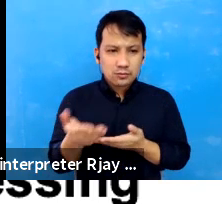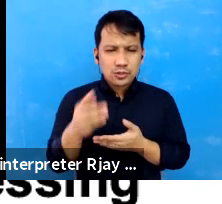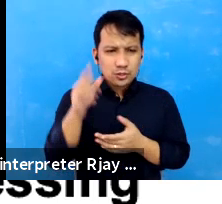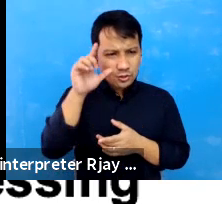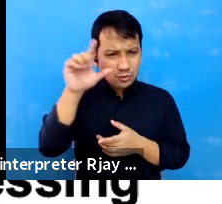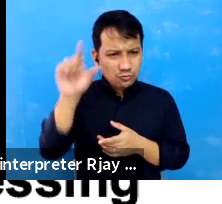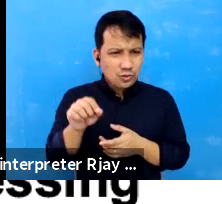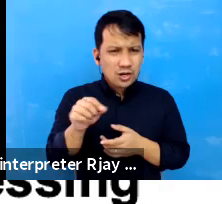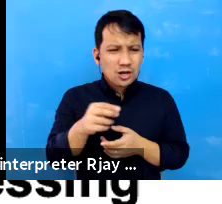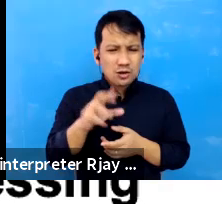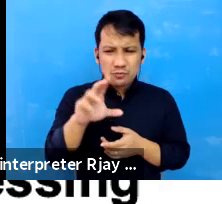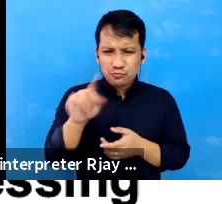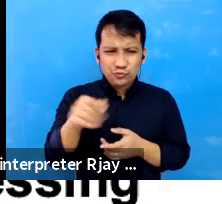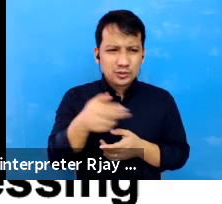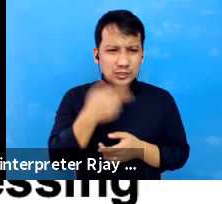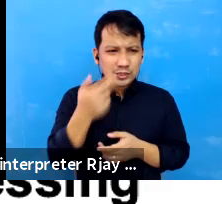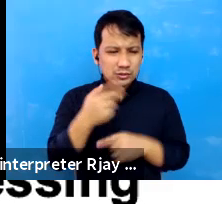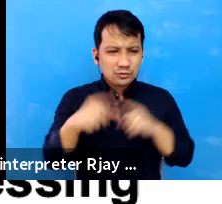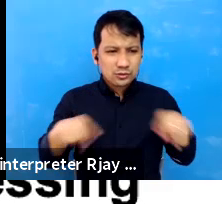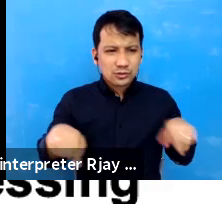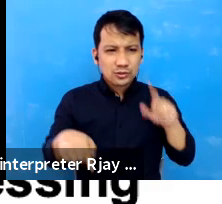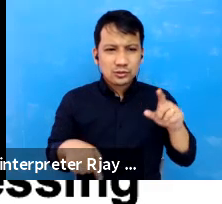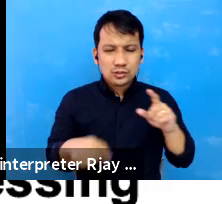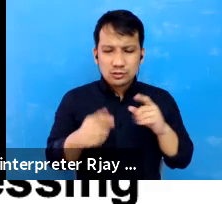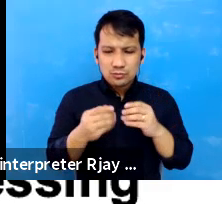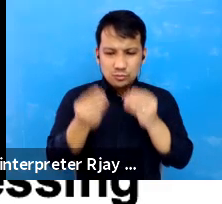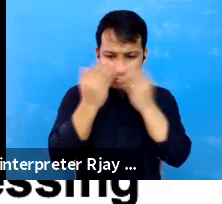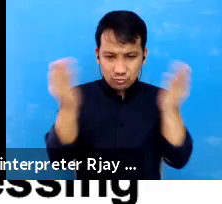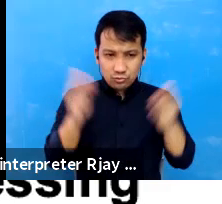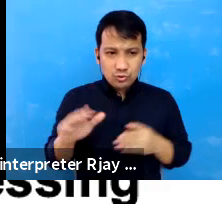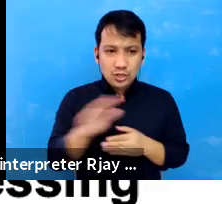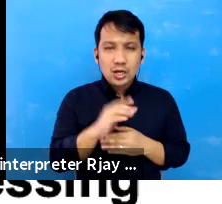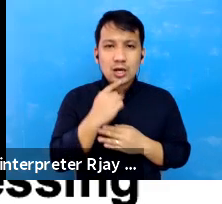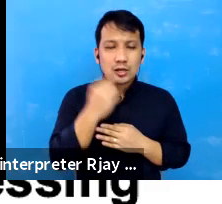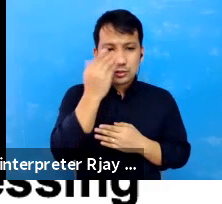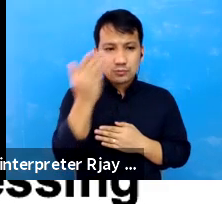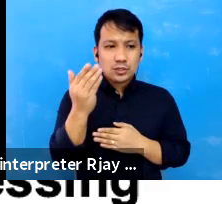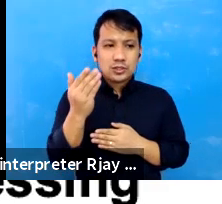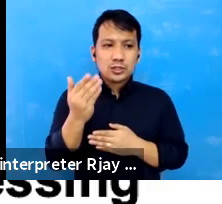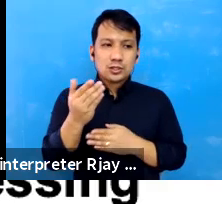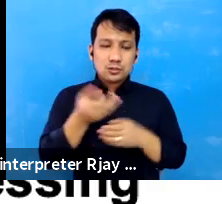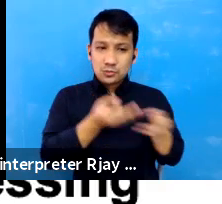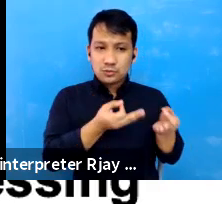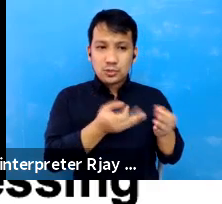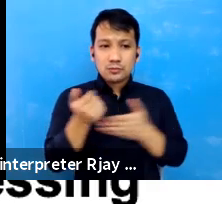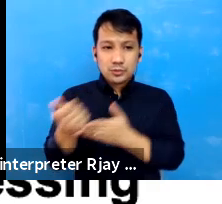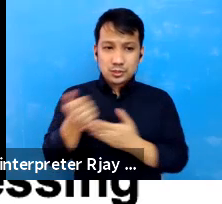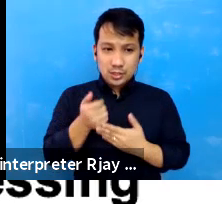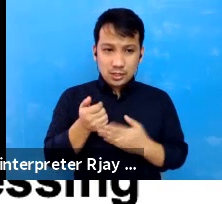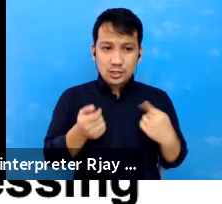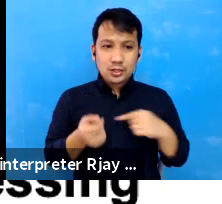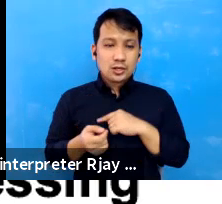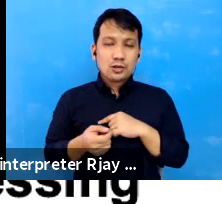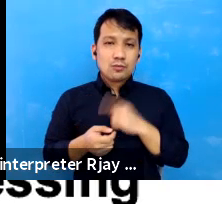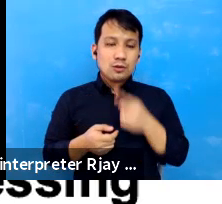crunches sa ibang lugar gaya ng Katarma para sa aming dry ration feeding. Sa tulong